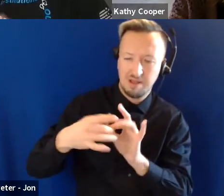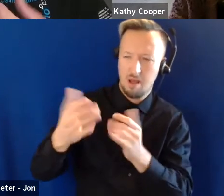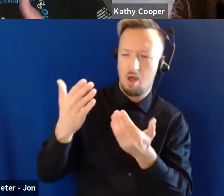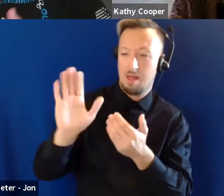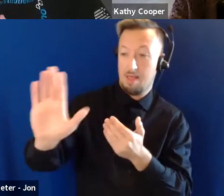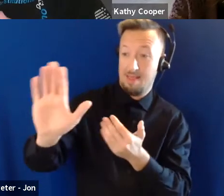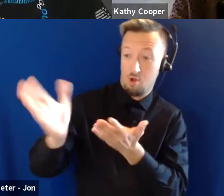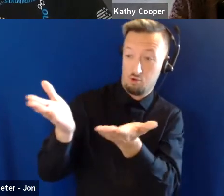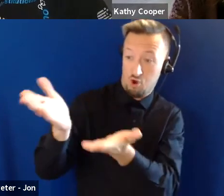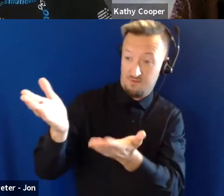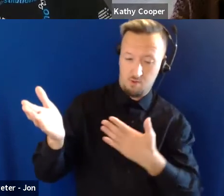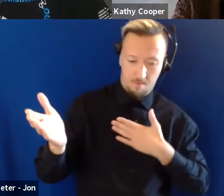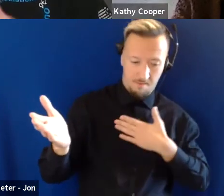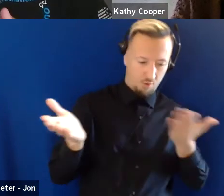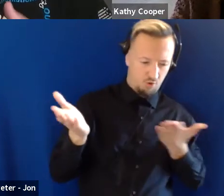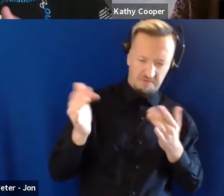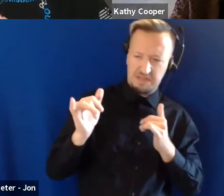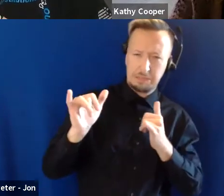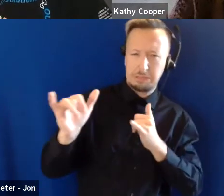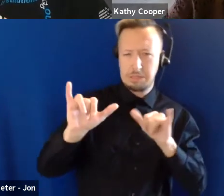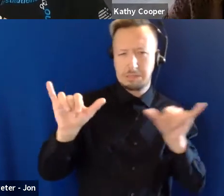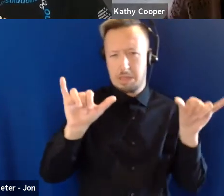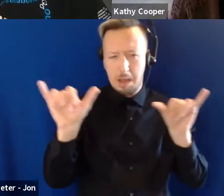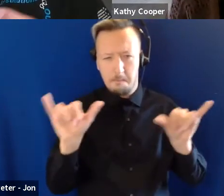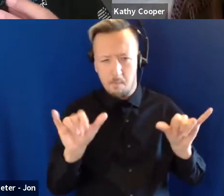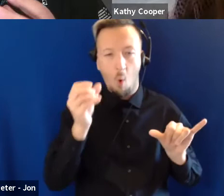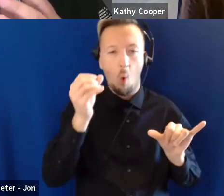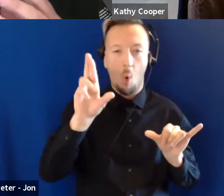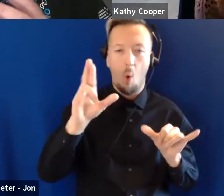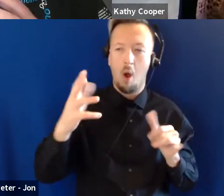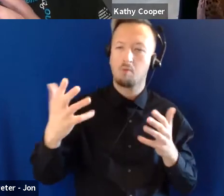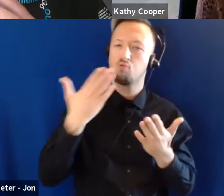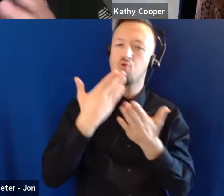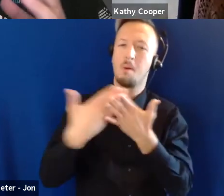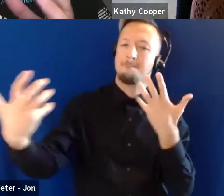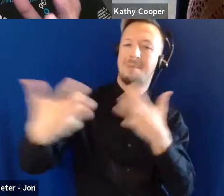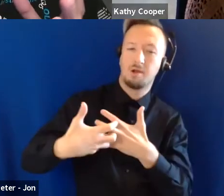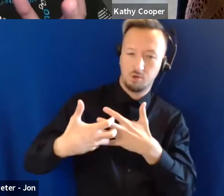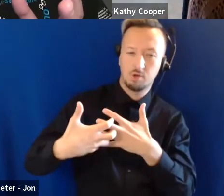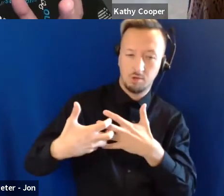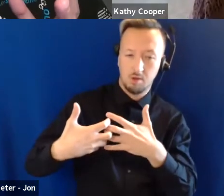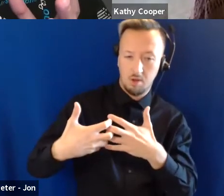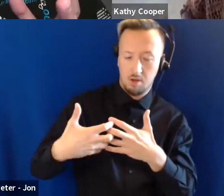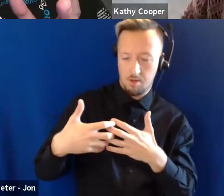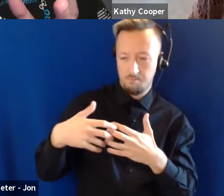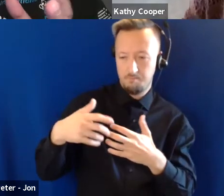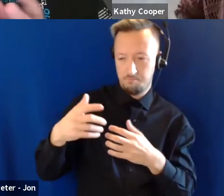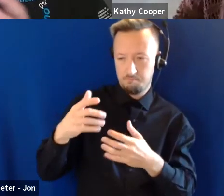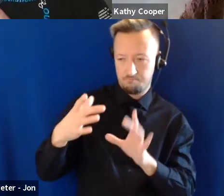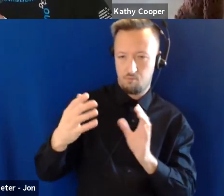to or complementary to independent living services. And so when I talked about having sort of that broader